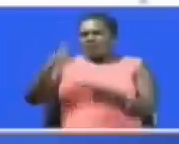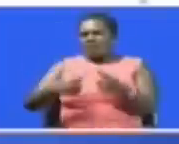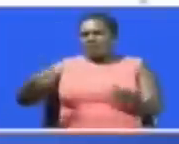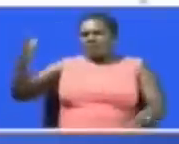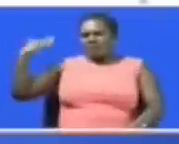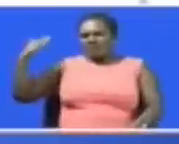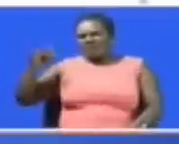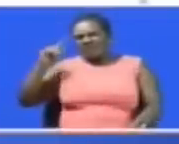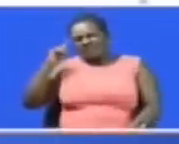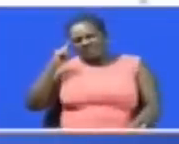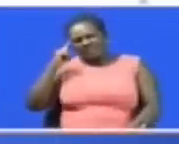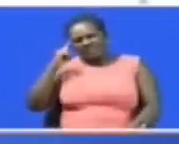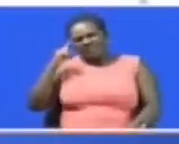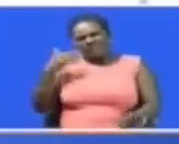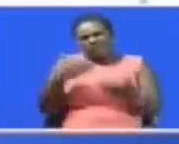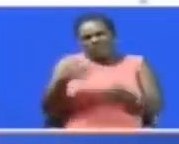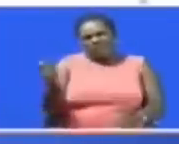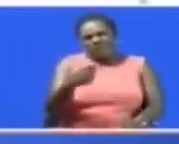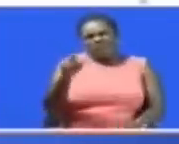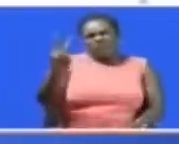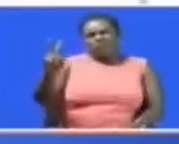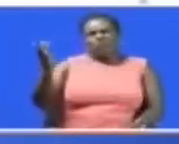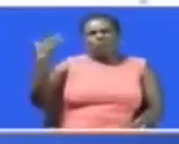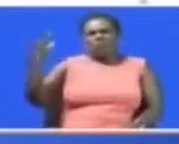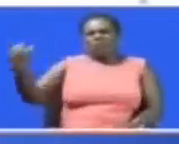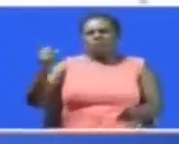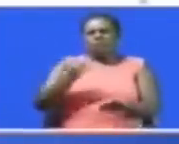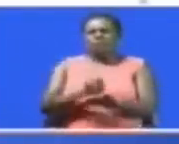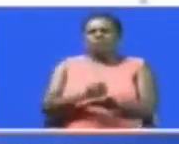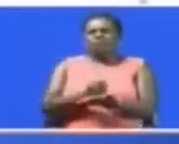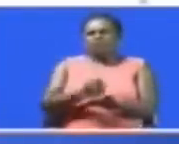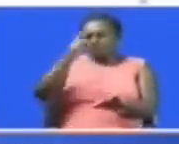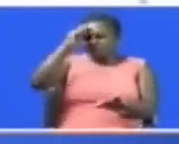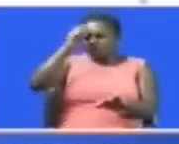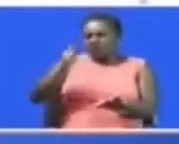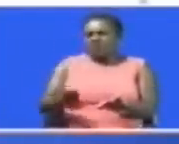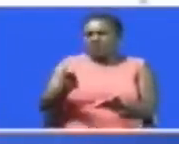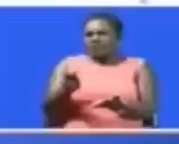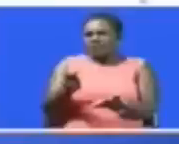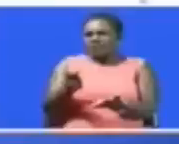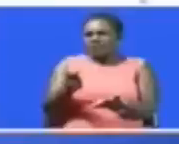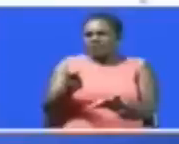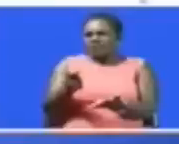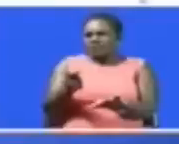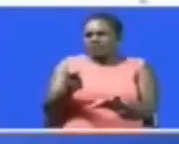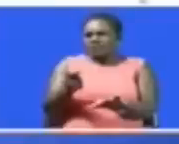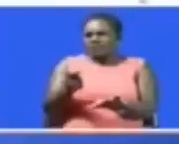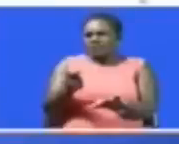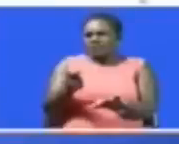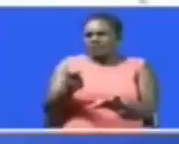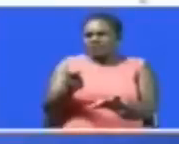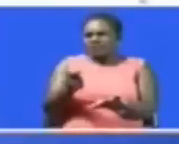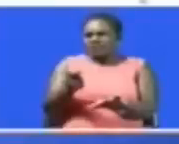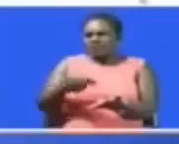ago, or up to about 2 months ago, where the appointment of judges in the Court of Appeal